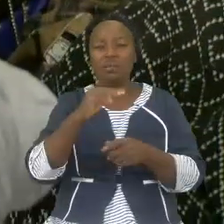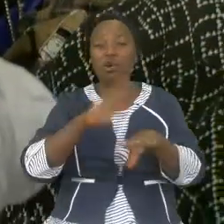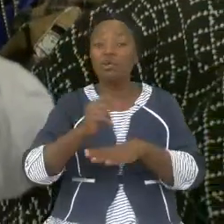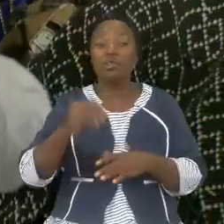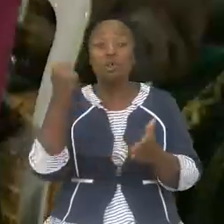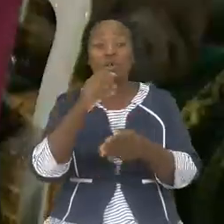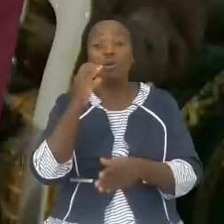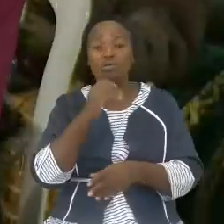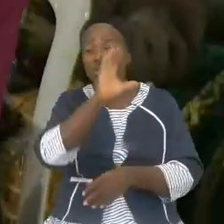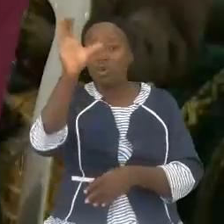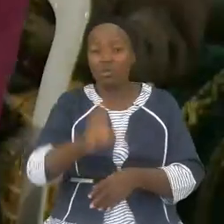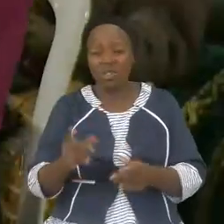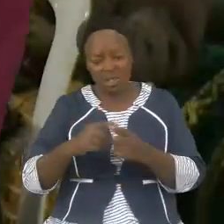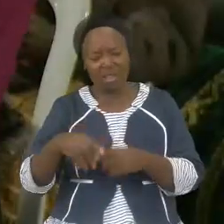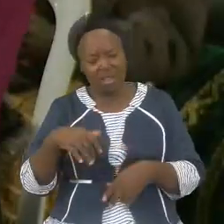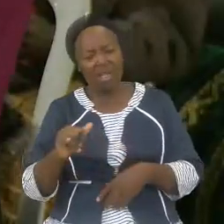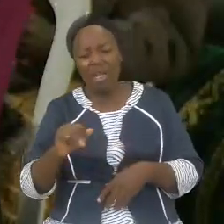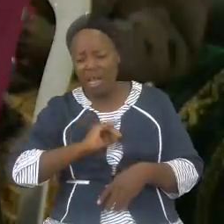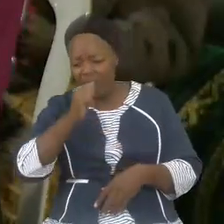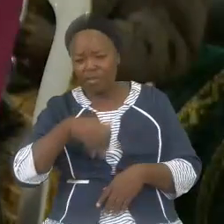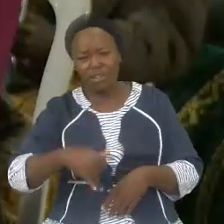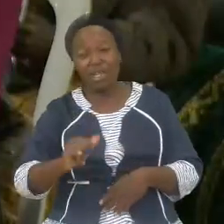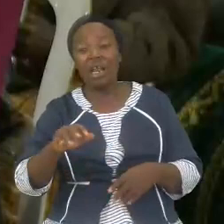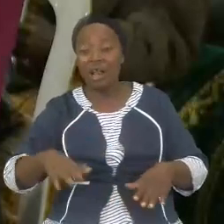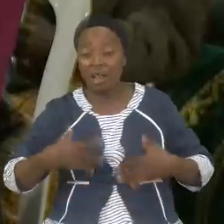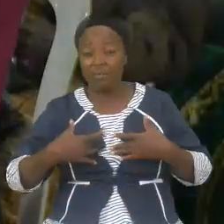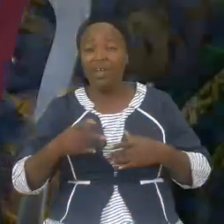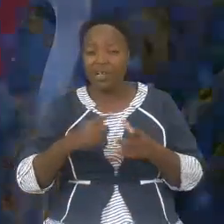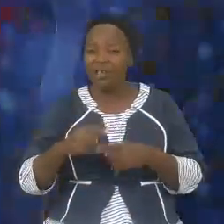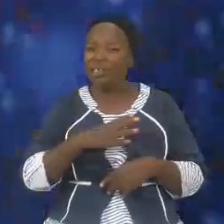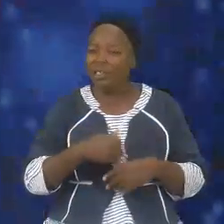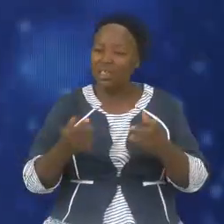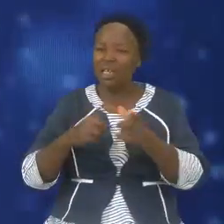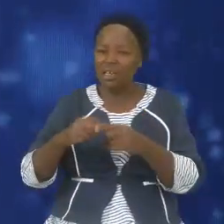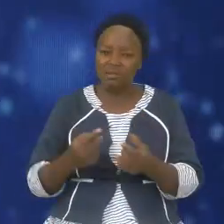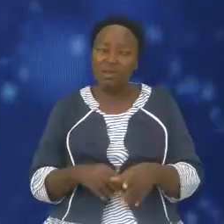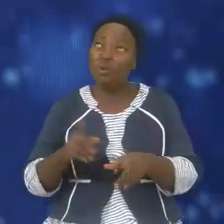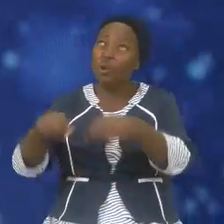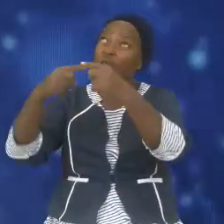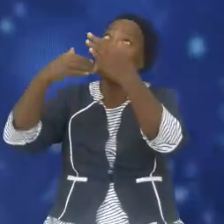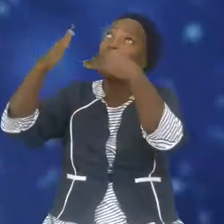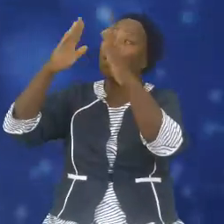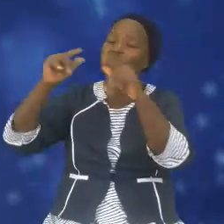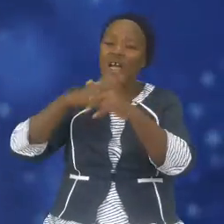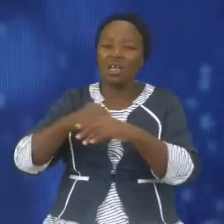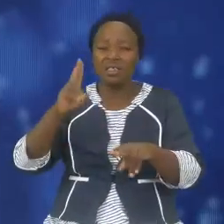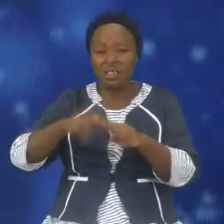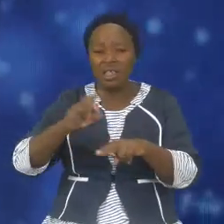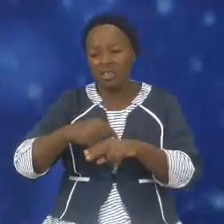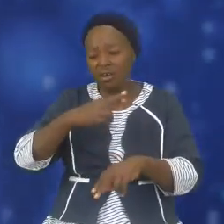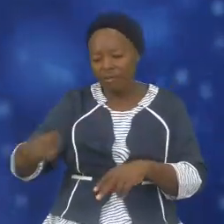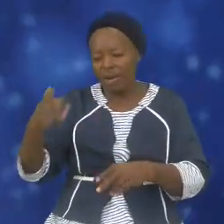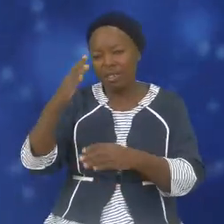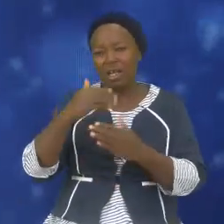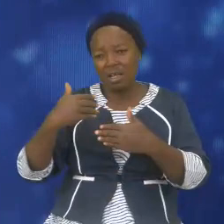was buried, and then he rose again, and he went to heaven at the right hand side of the Father. And he's praying for you, and